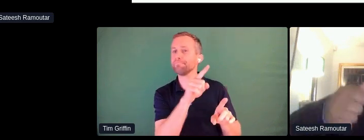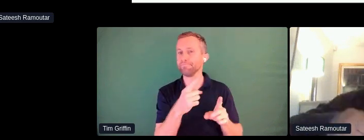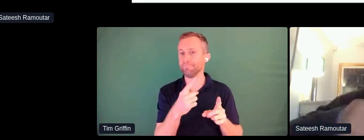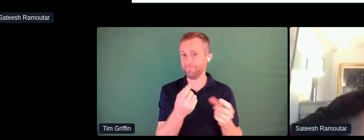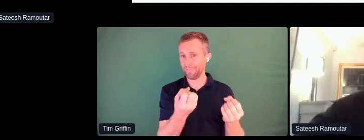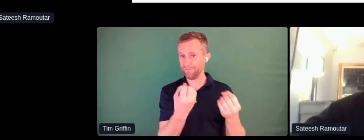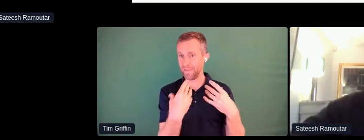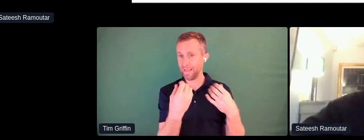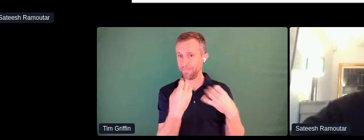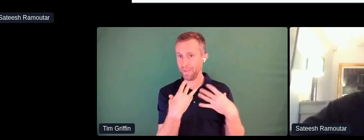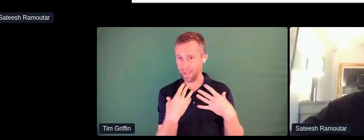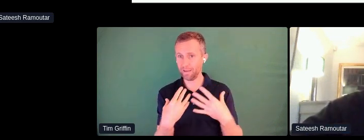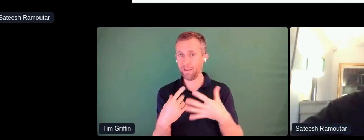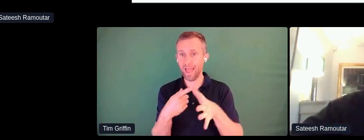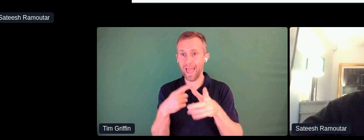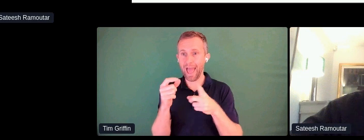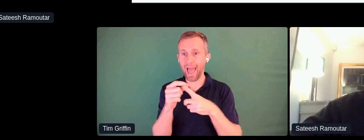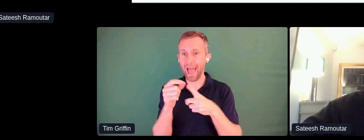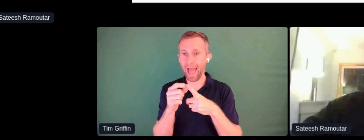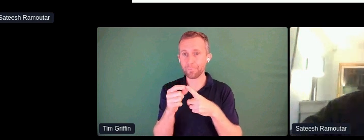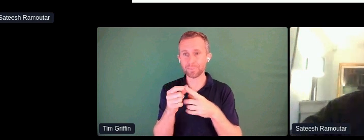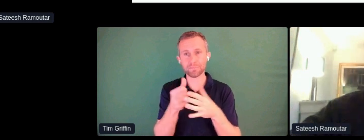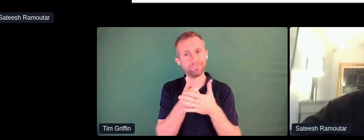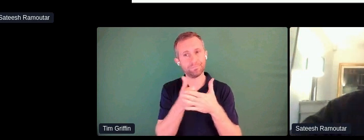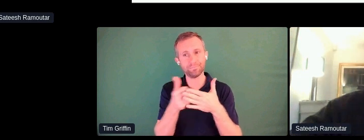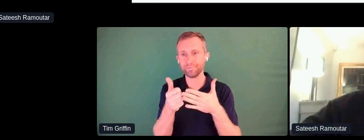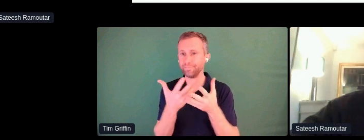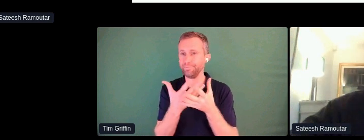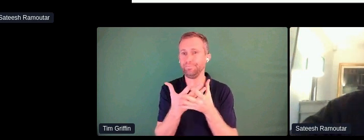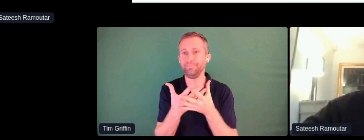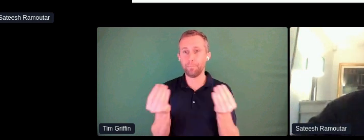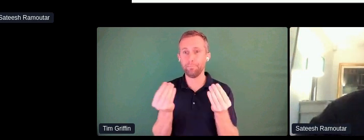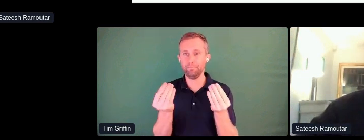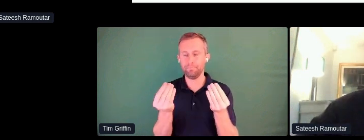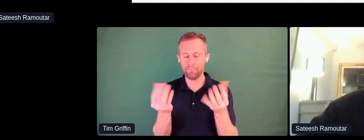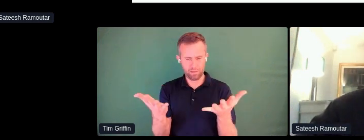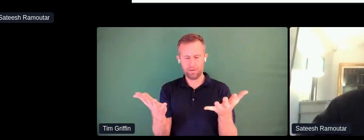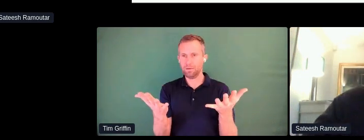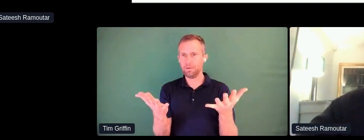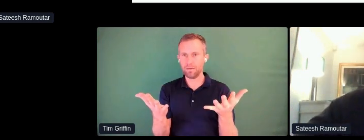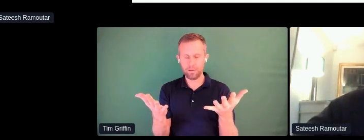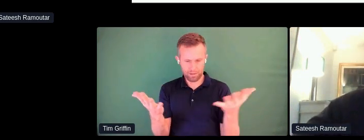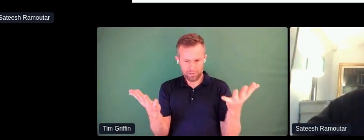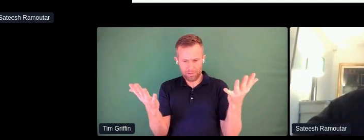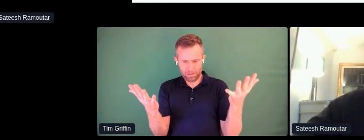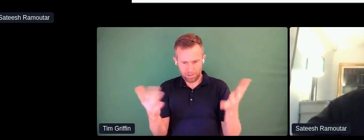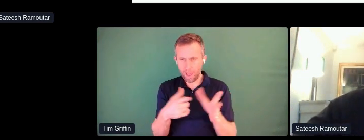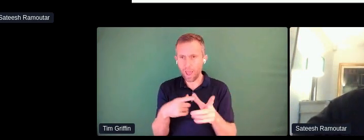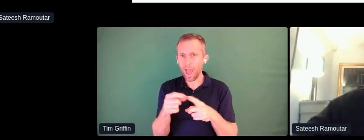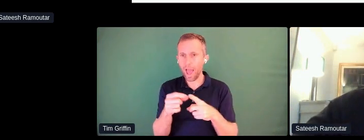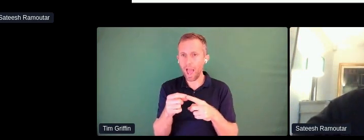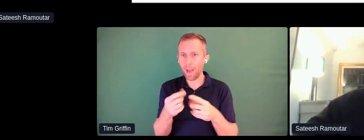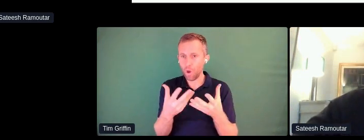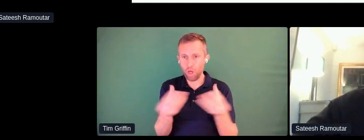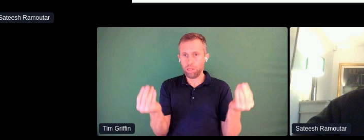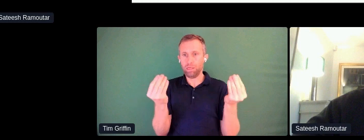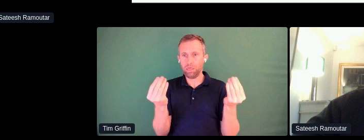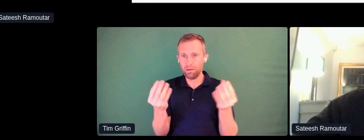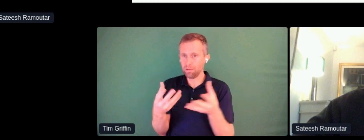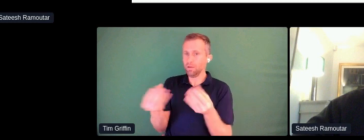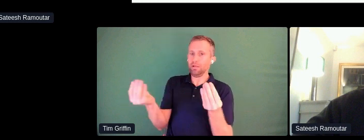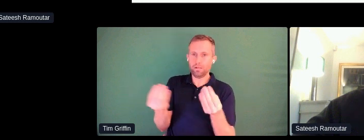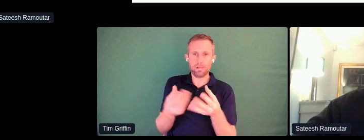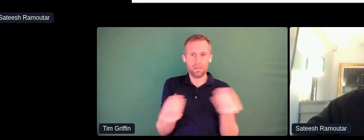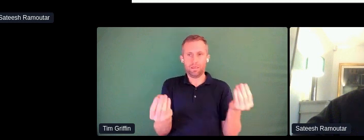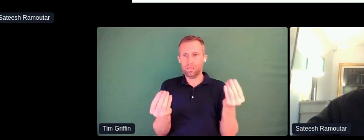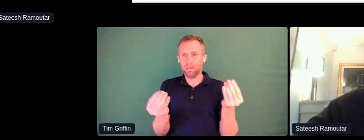by pressing on the screen and not realizing that you've moved or deleted an app. The second thing that we found was that a